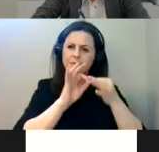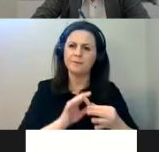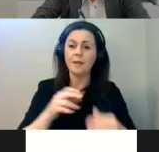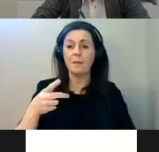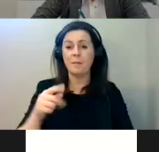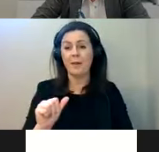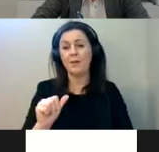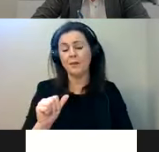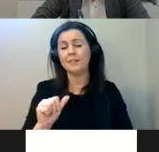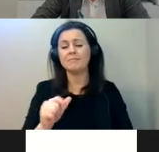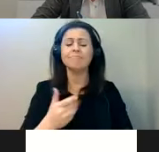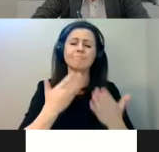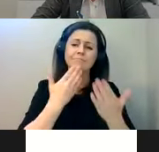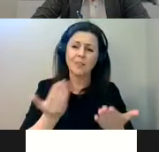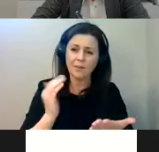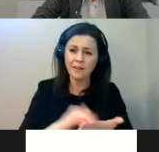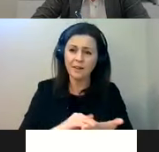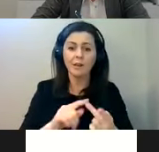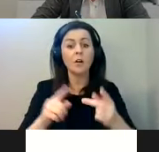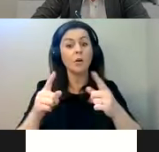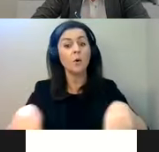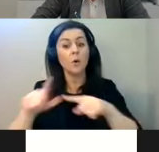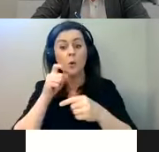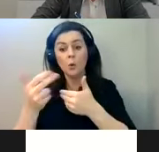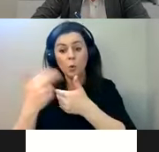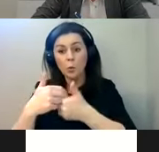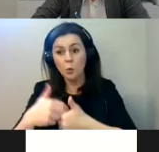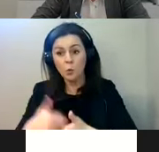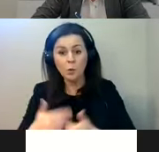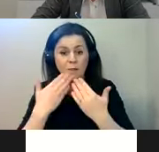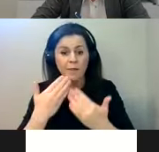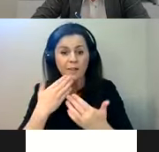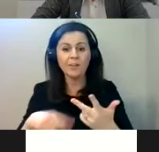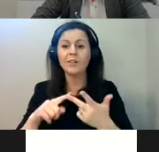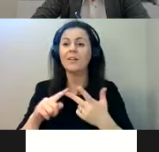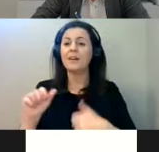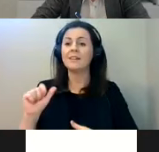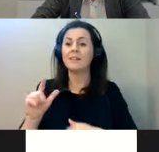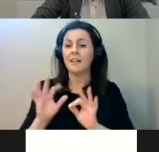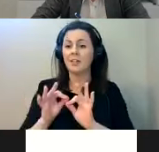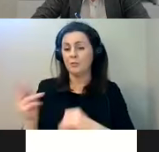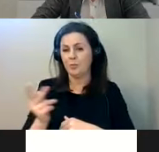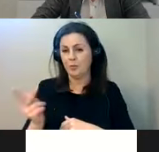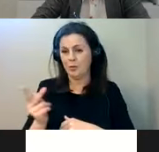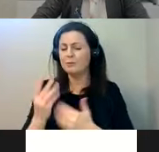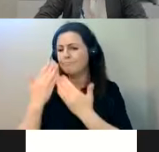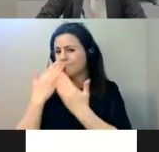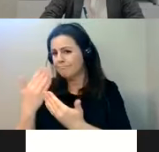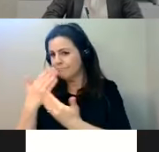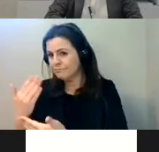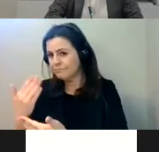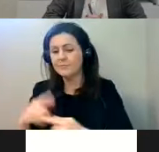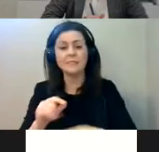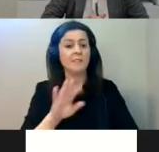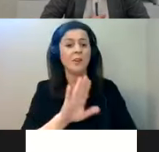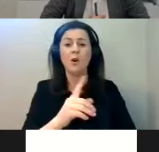you all the attendees. Thank you for the ASL interpreters for joining us today. Again, if we didn't get an opportunity to answer your questions, we will